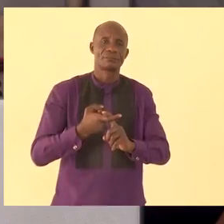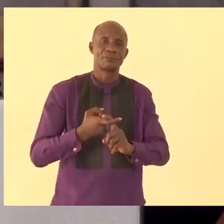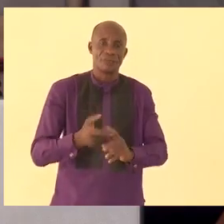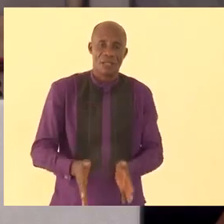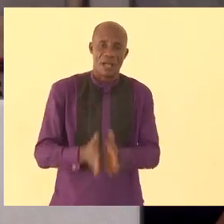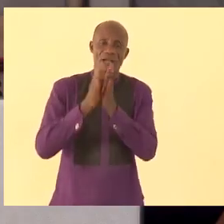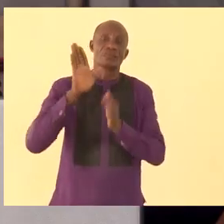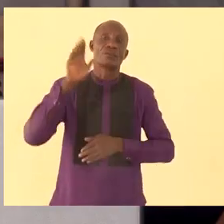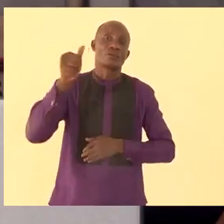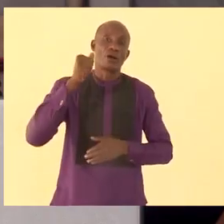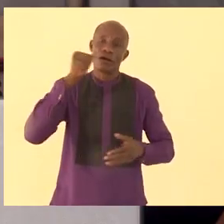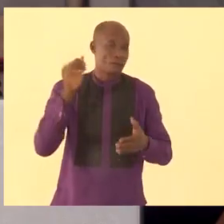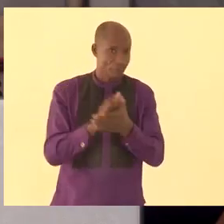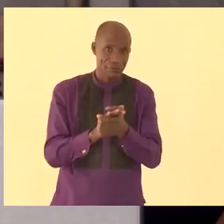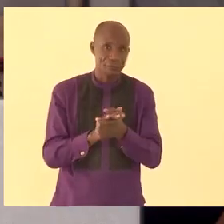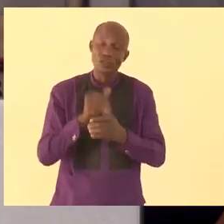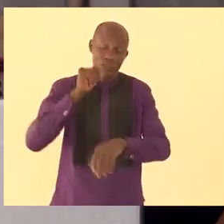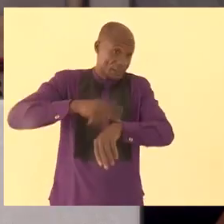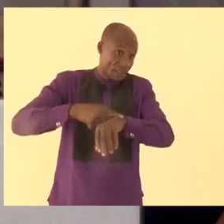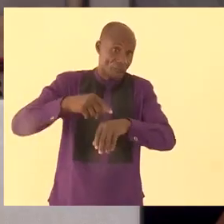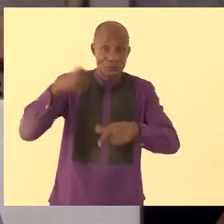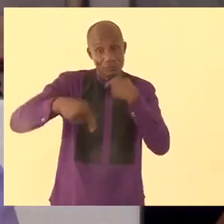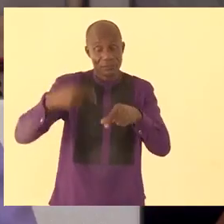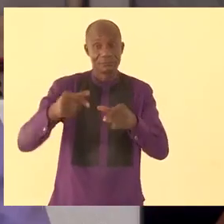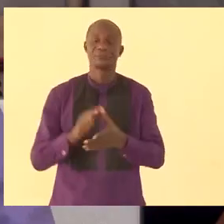Ask your wife, not during moment of quarrel.